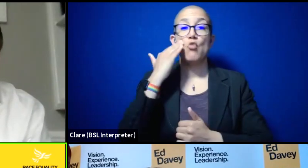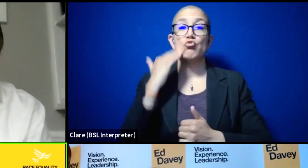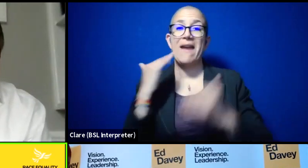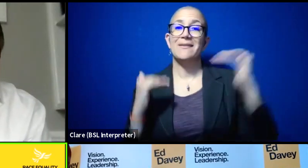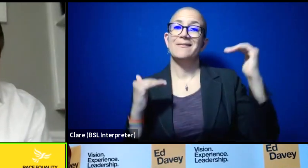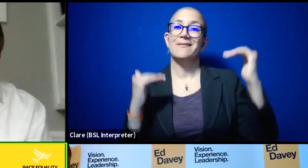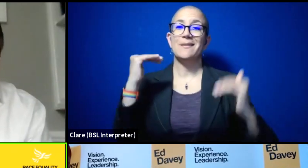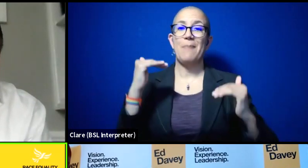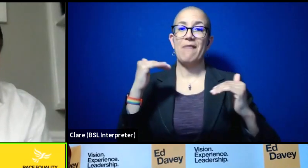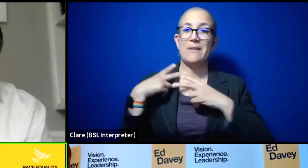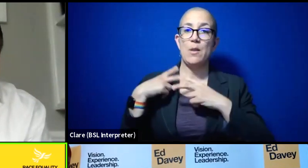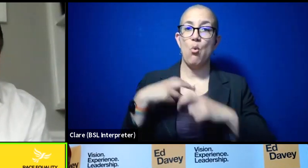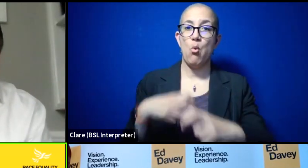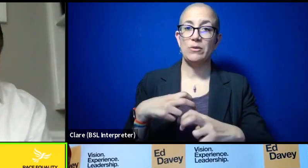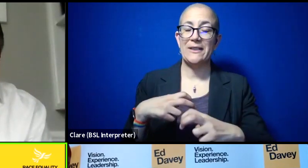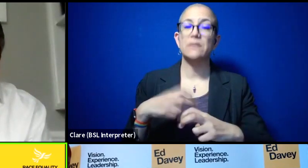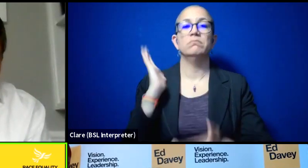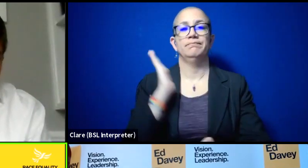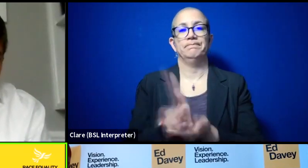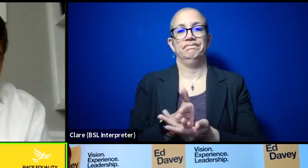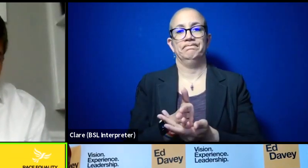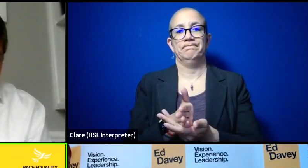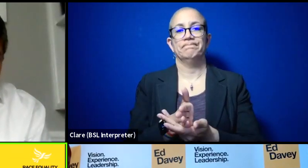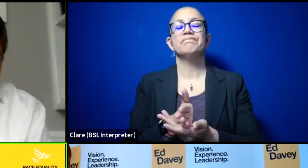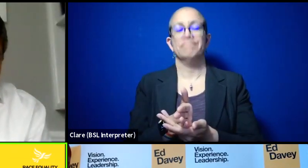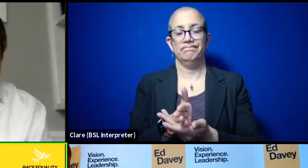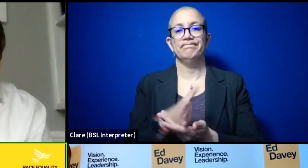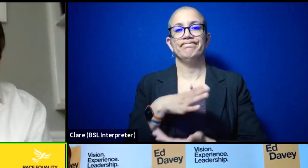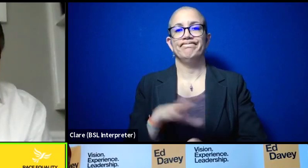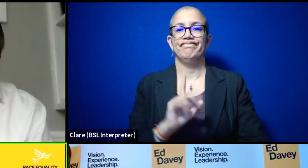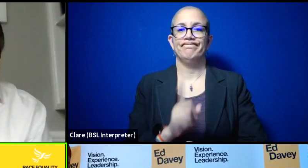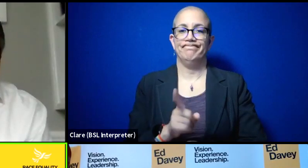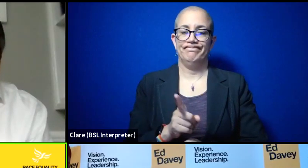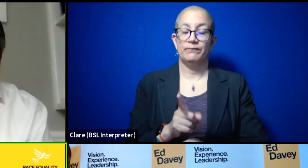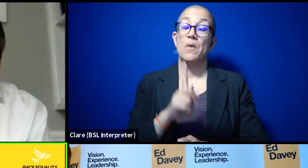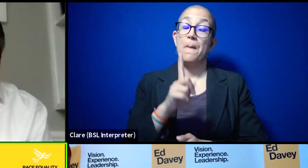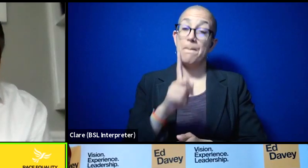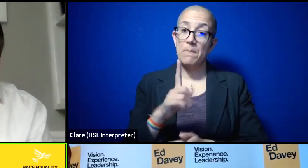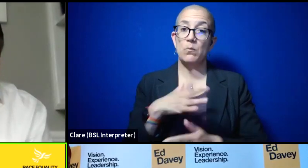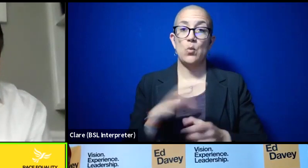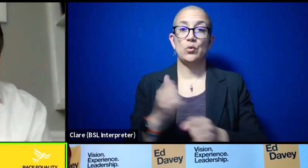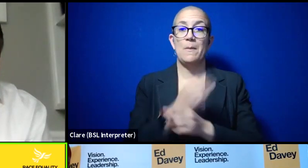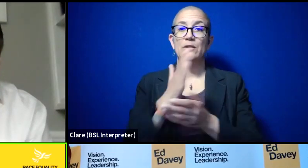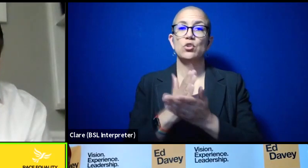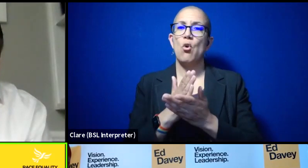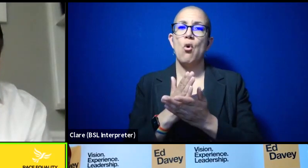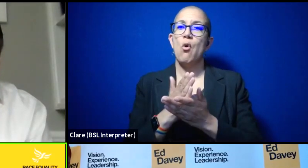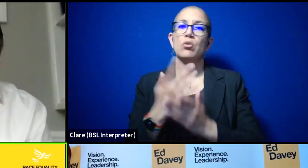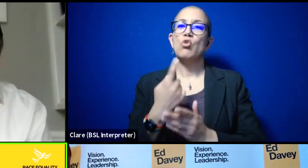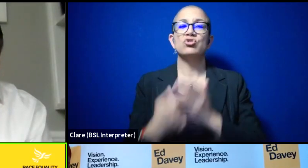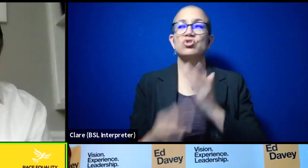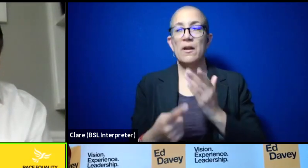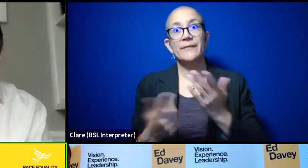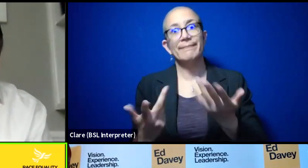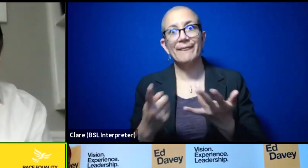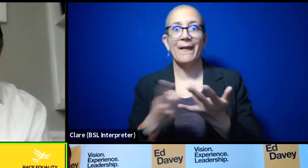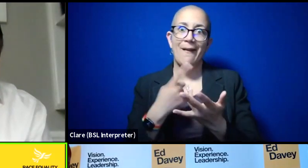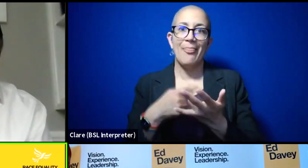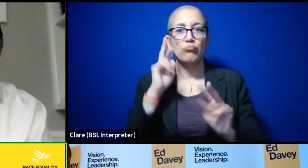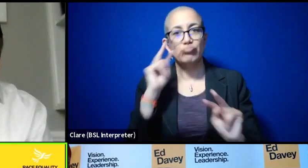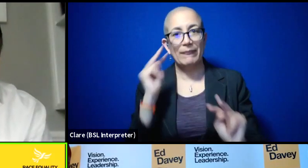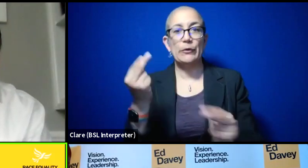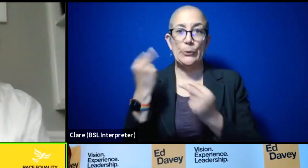that absolutely. But I would want to make sure that actually that wasn't just yet another review